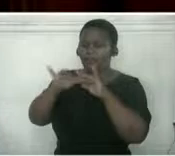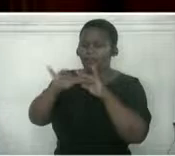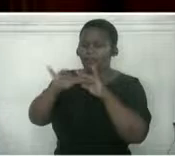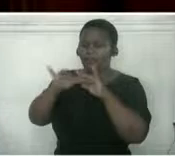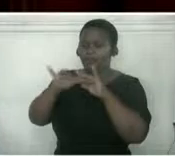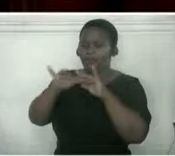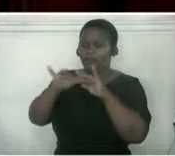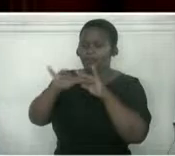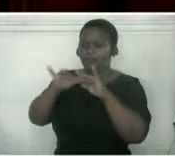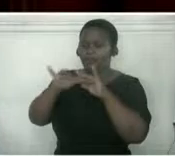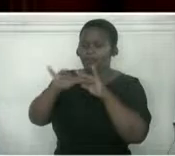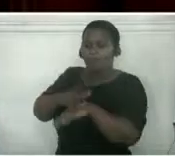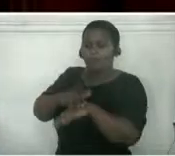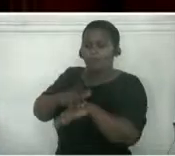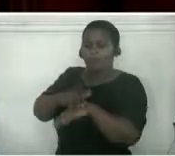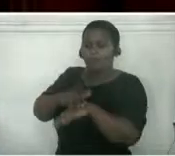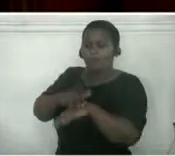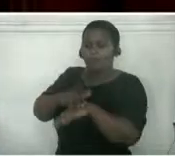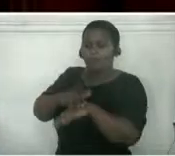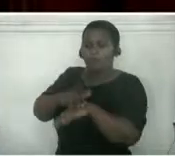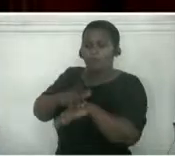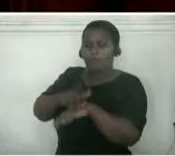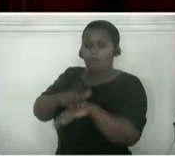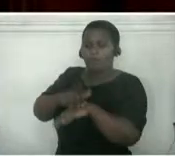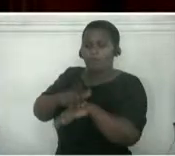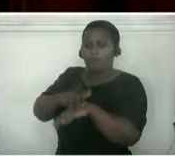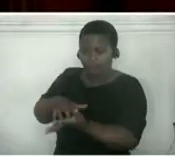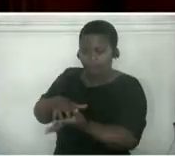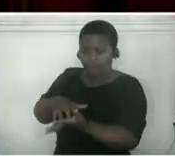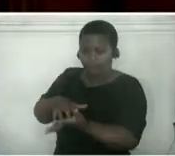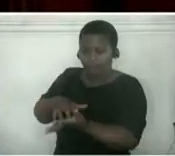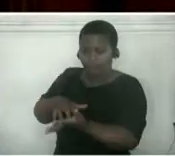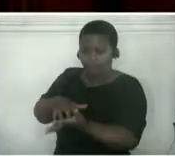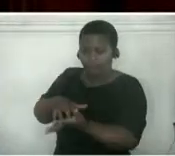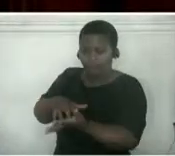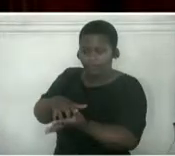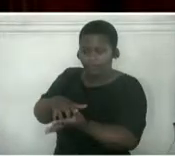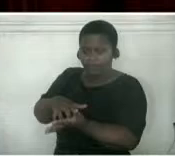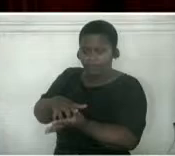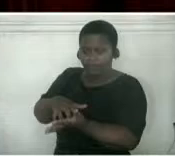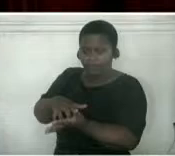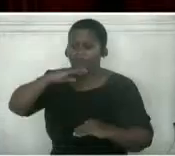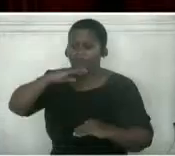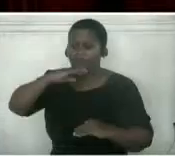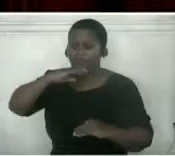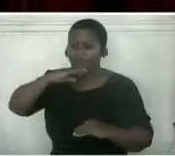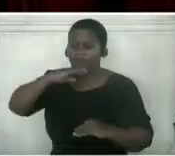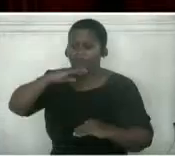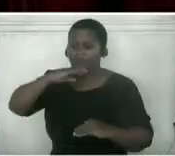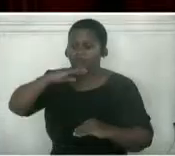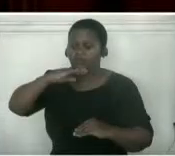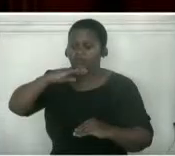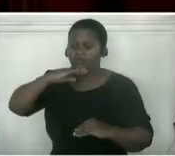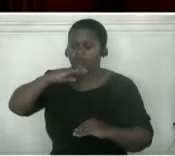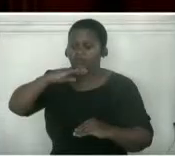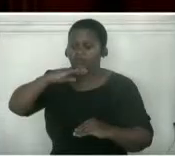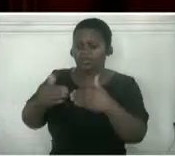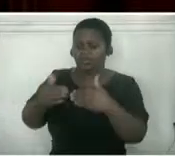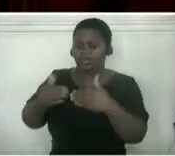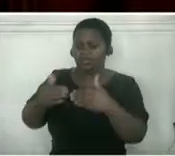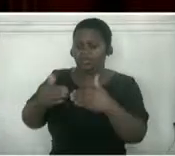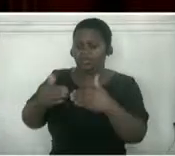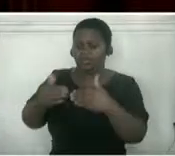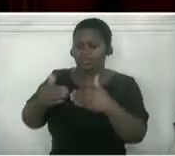more vulnerable to an inadequate, unhealthy healthcare system. The